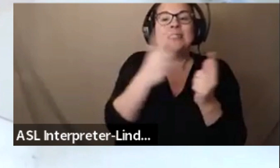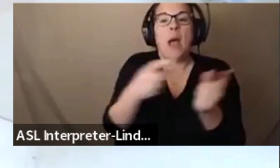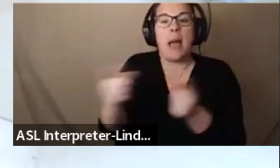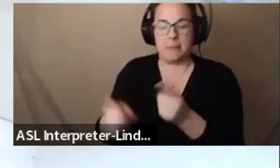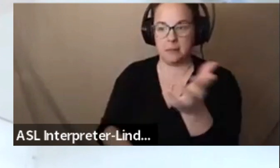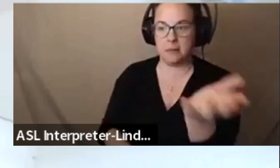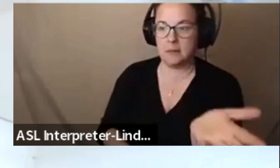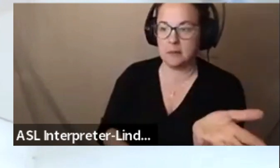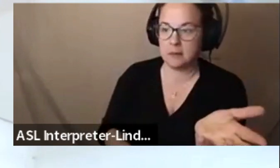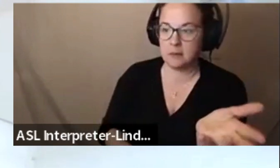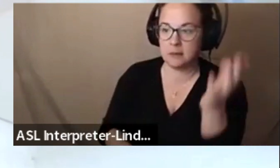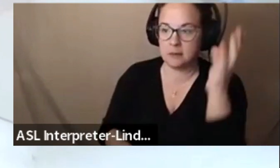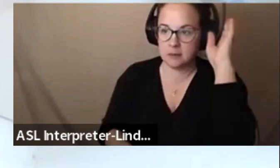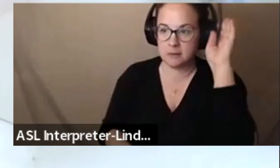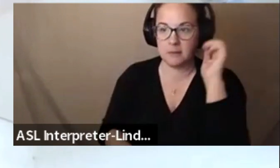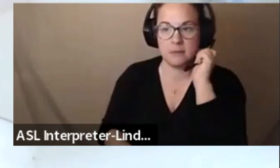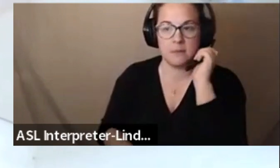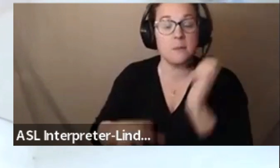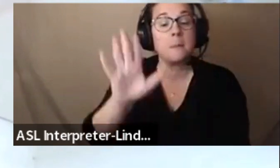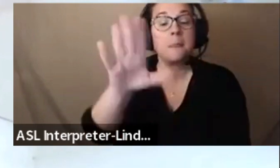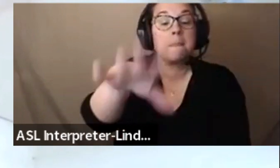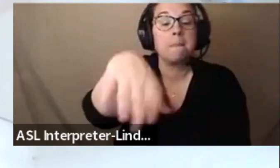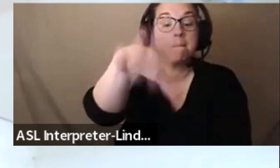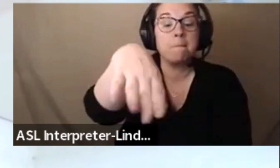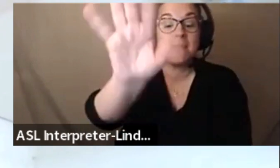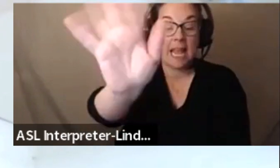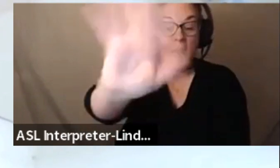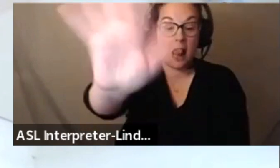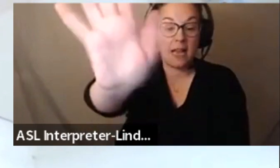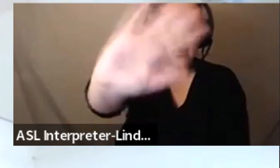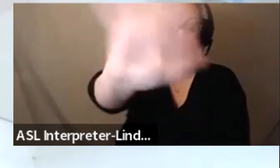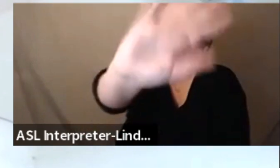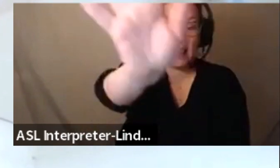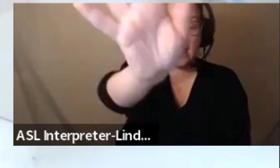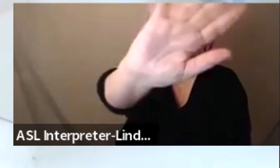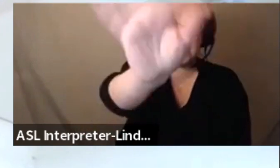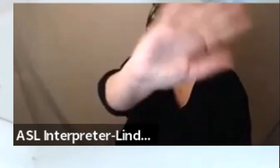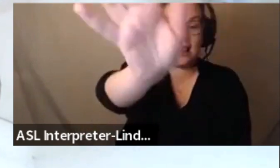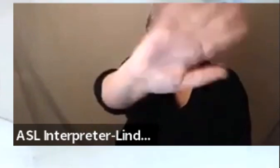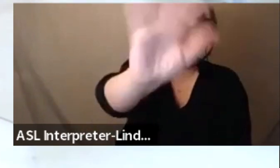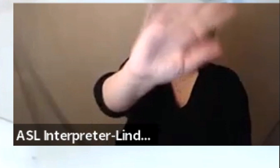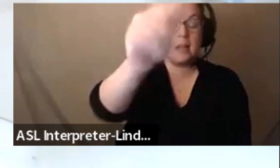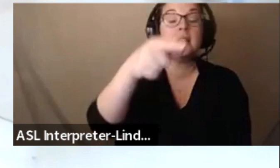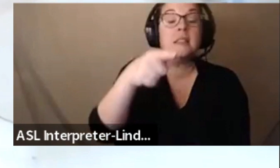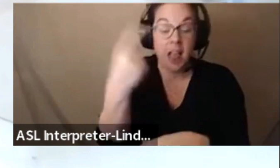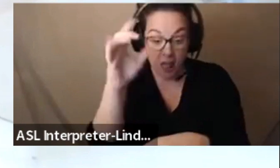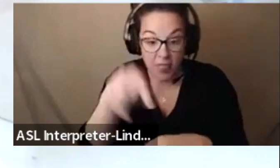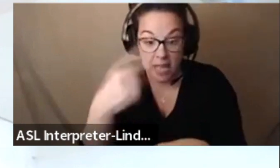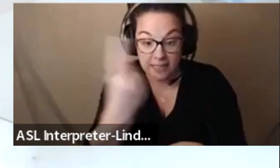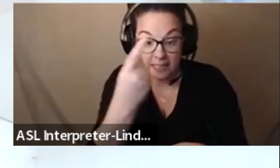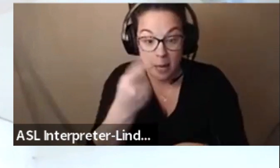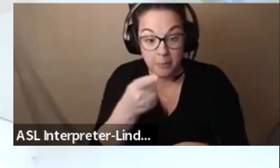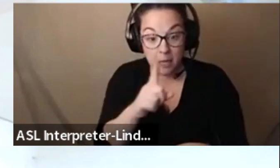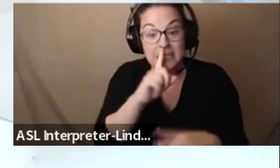So if you've got, it's interesting, is that something you want to do, Neil, make